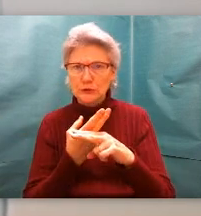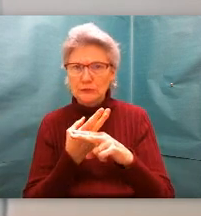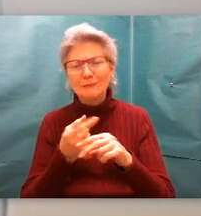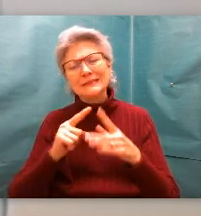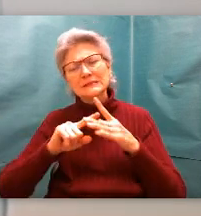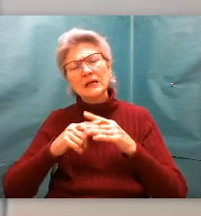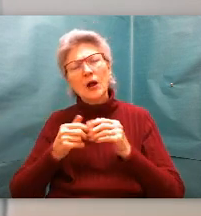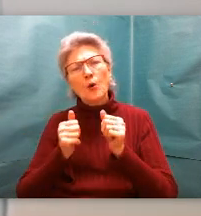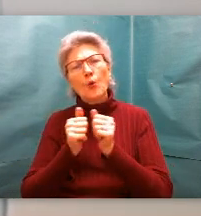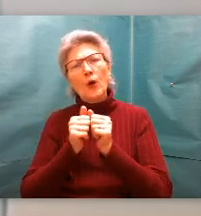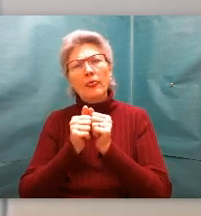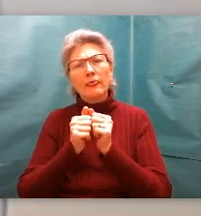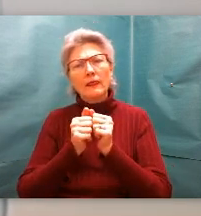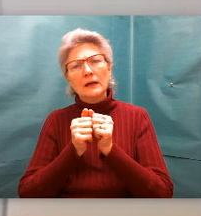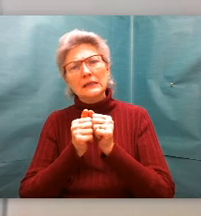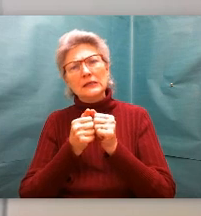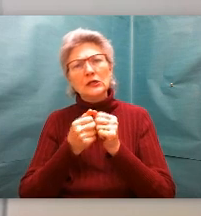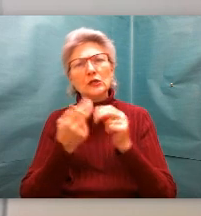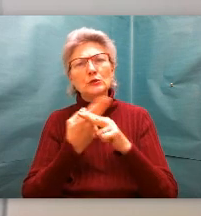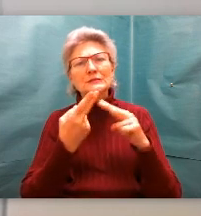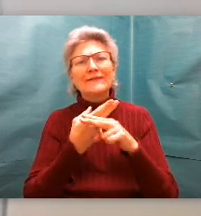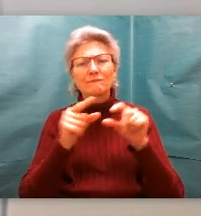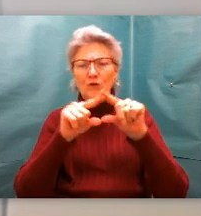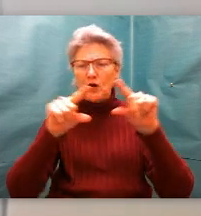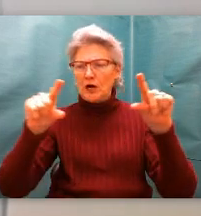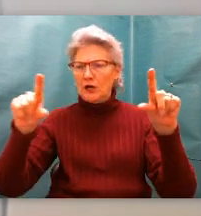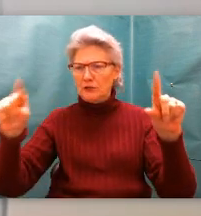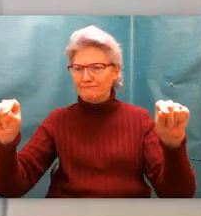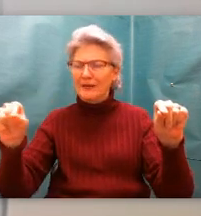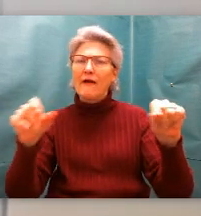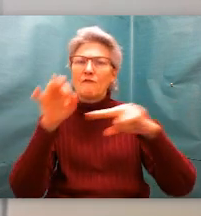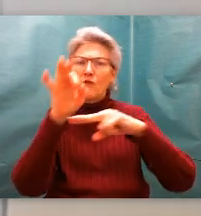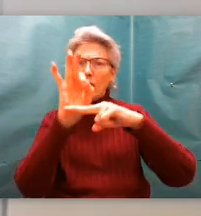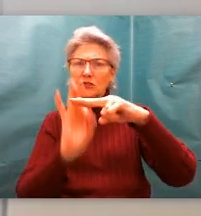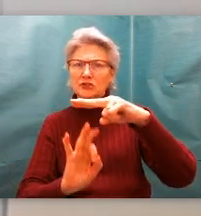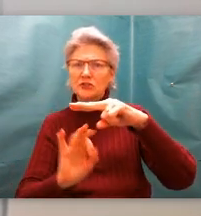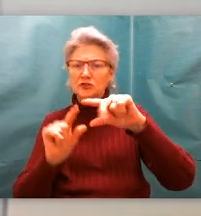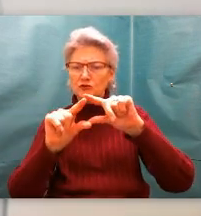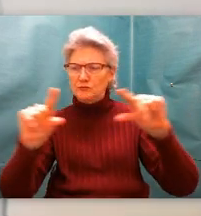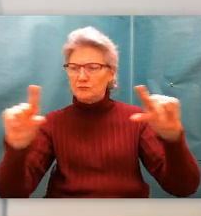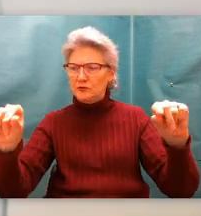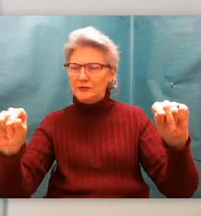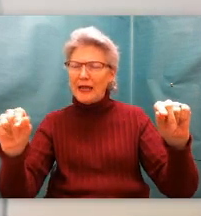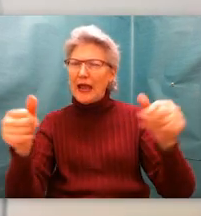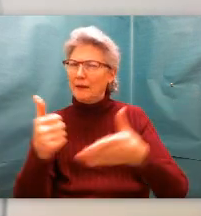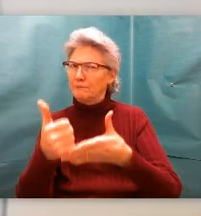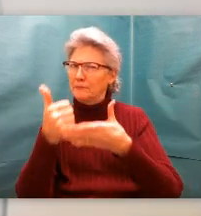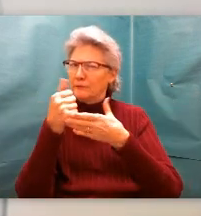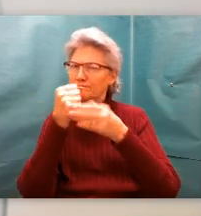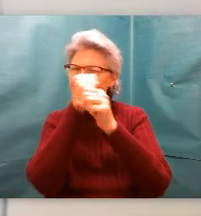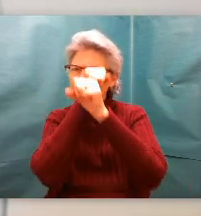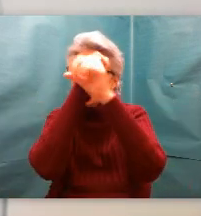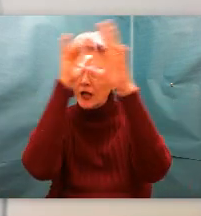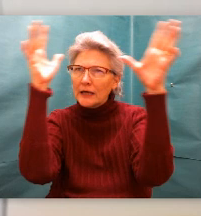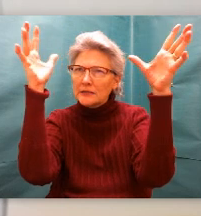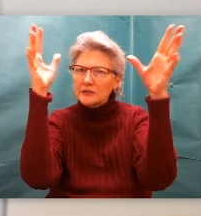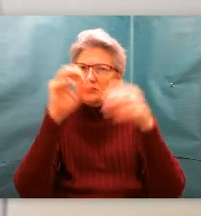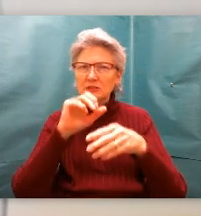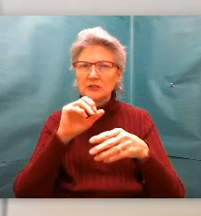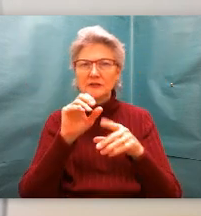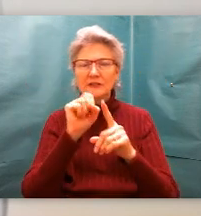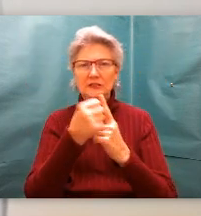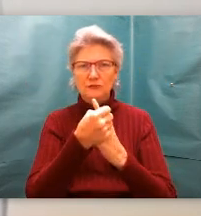start off by using some fraction strips to help me visualize this situation. This one whole is going to represent